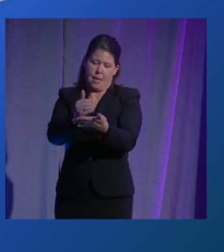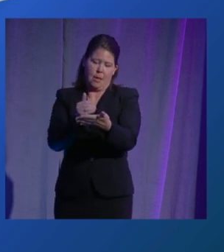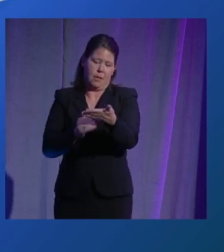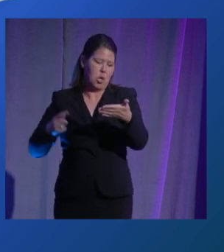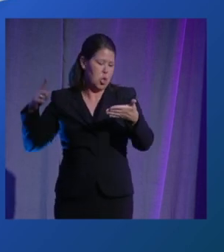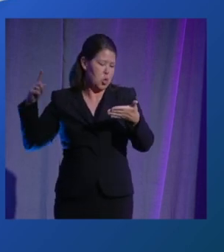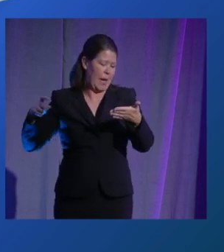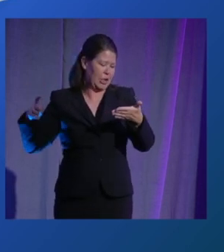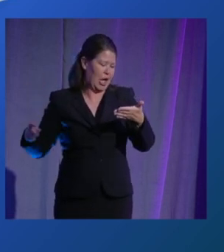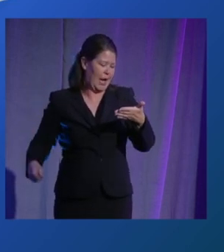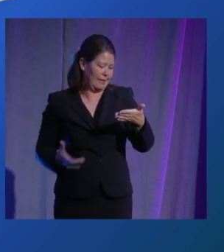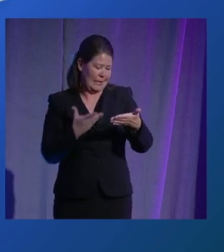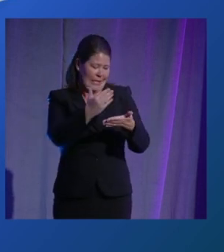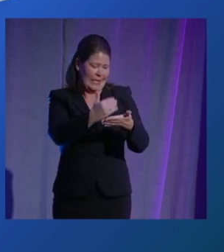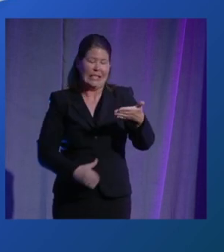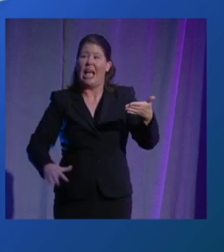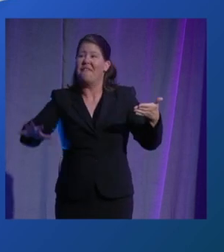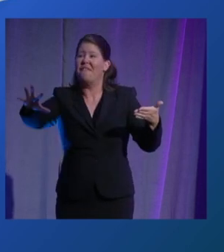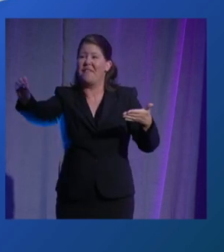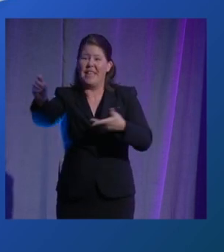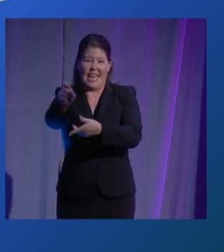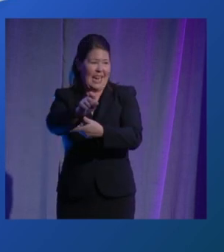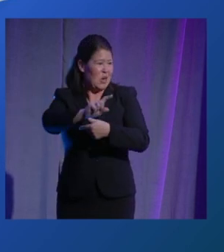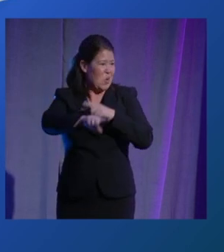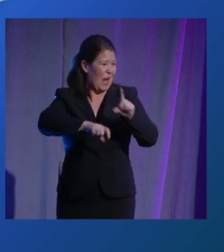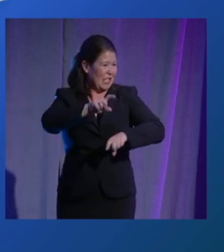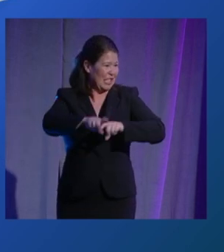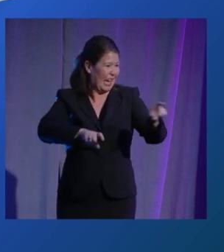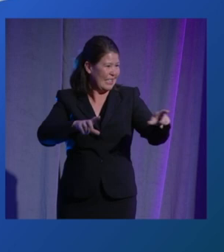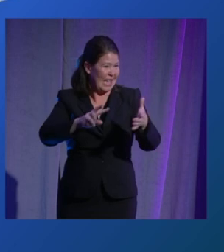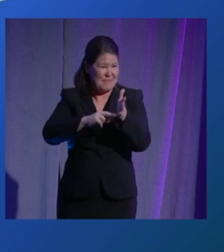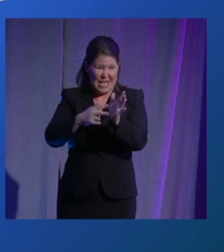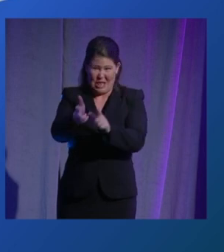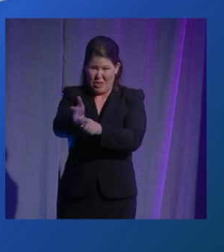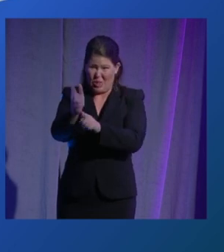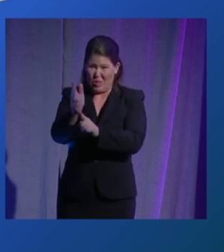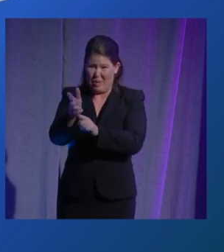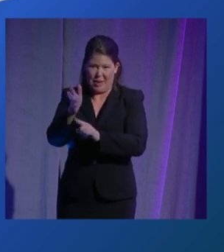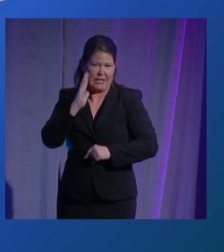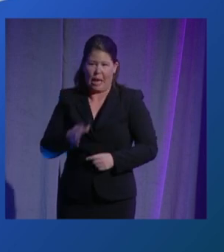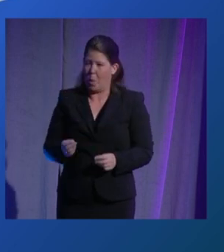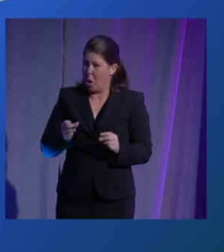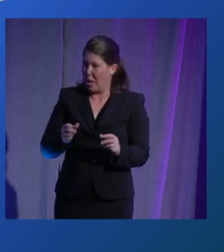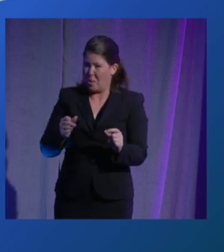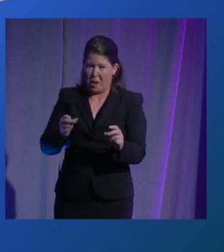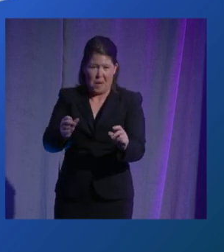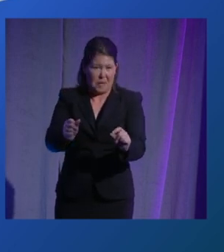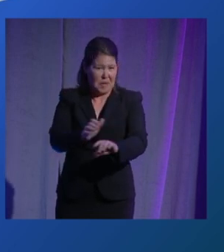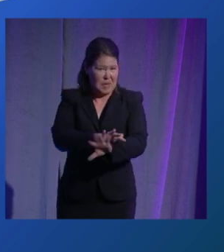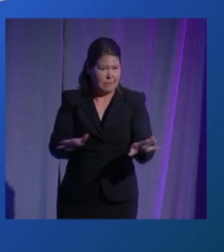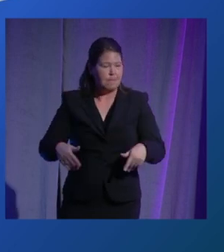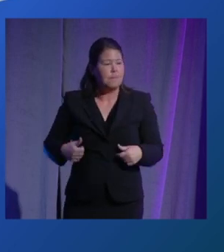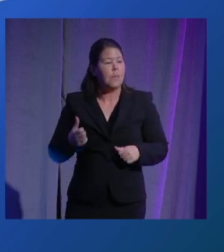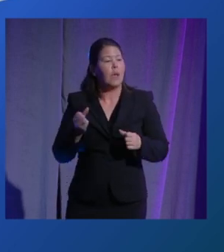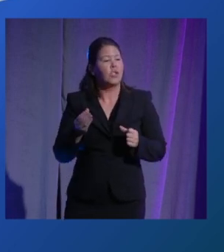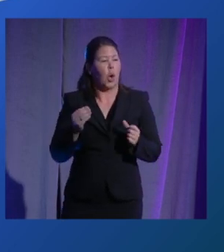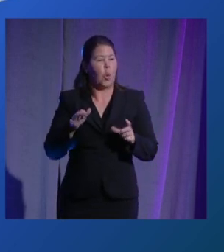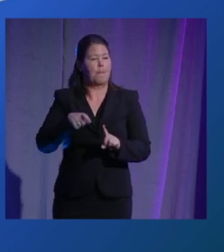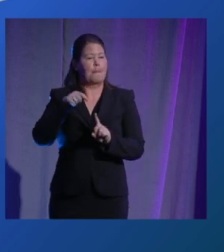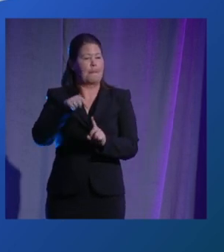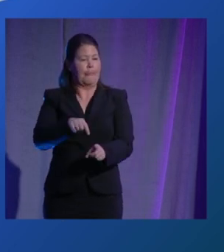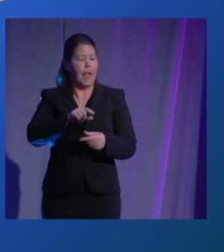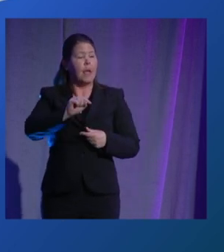round go we're down to three minutes so what I'll do is uh uh trust and values um and um